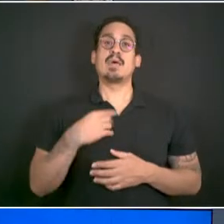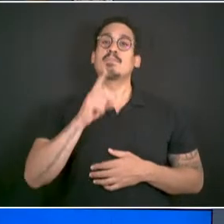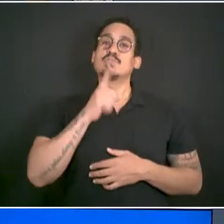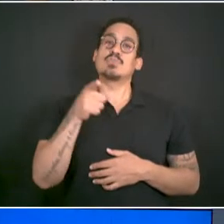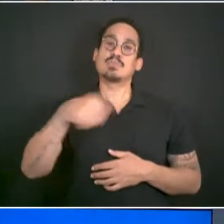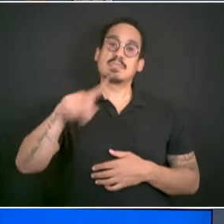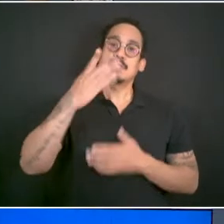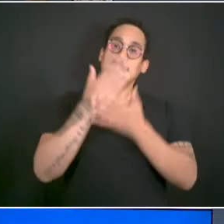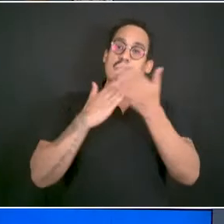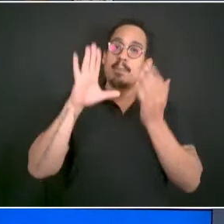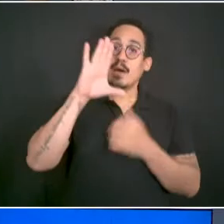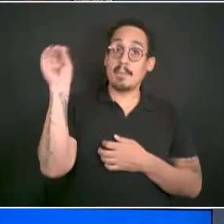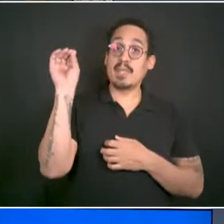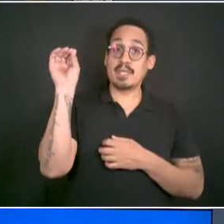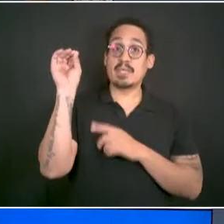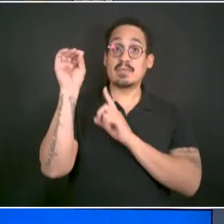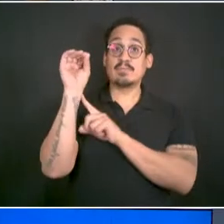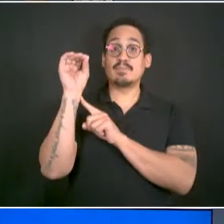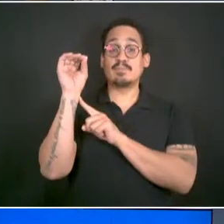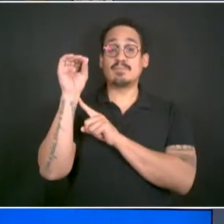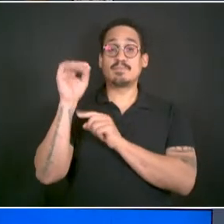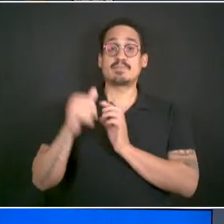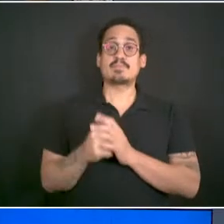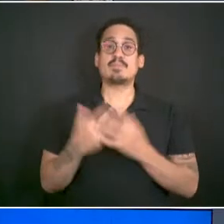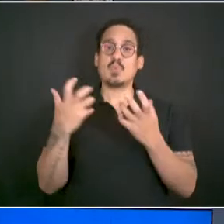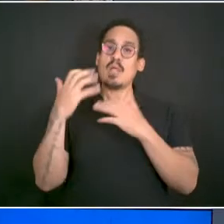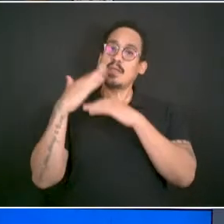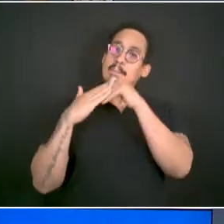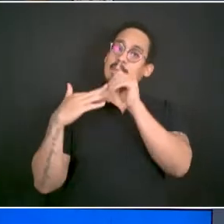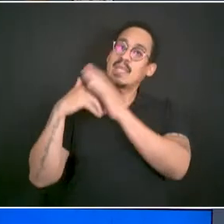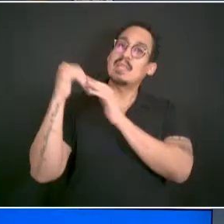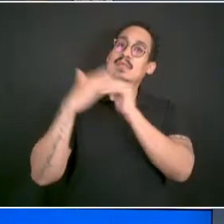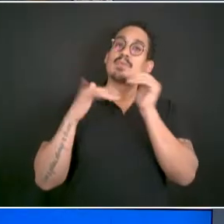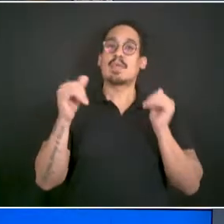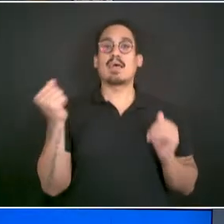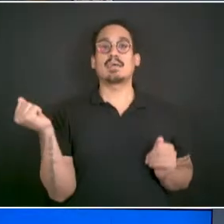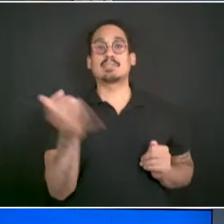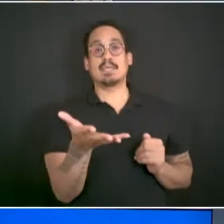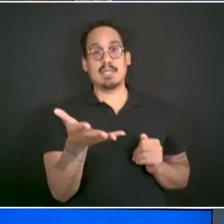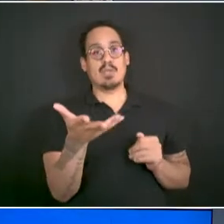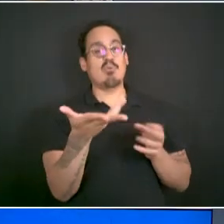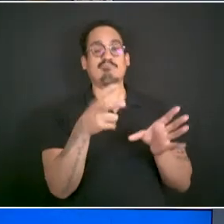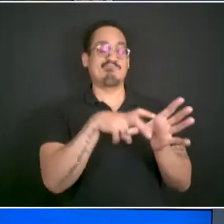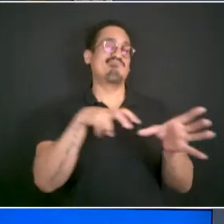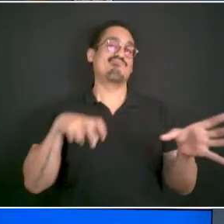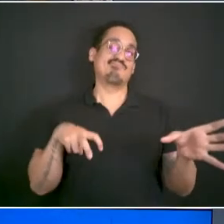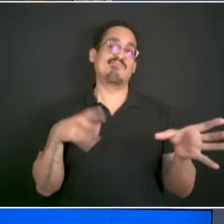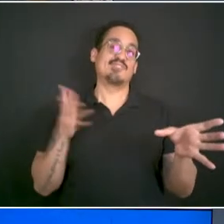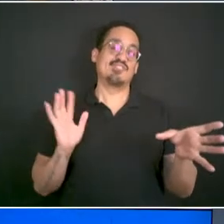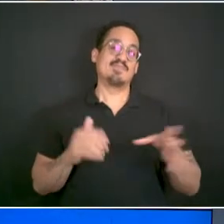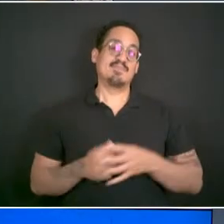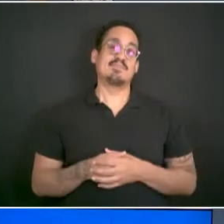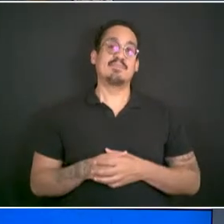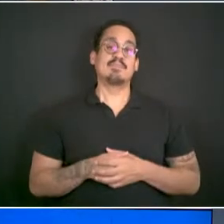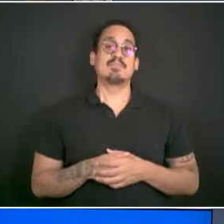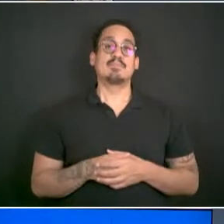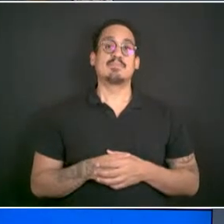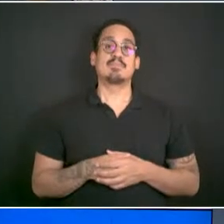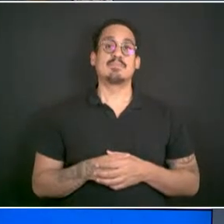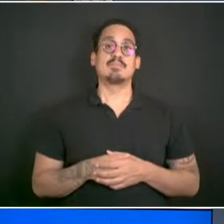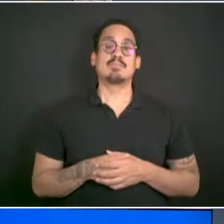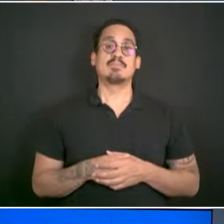bid to build a casino on the west side because, quote, we or any casino operator will face years of